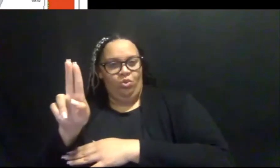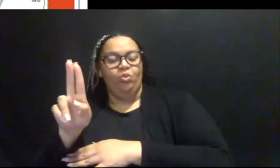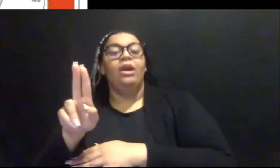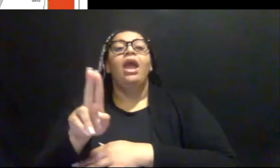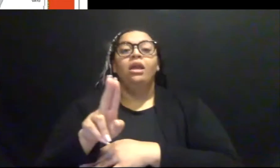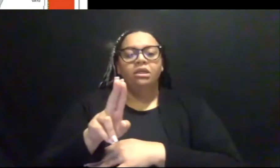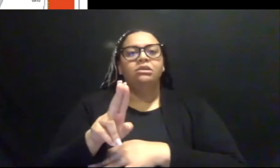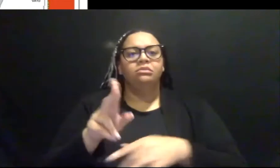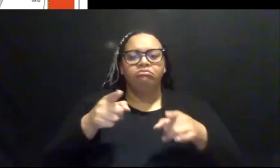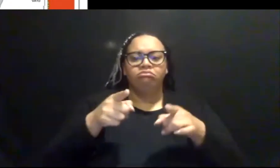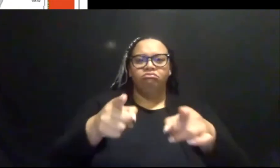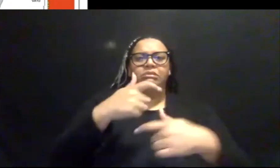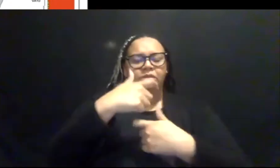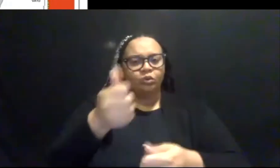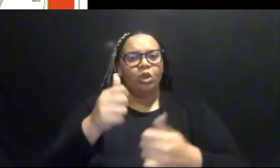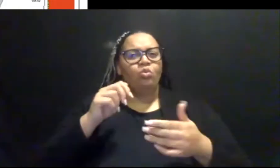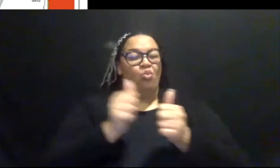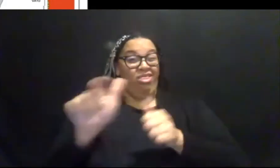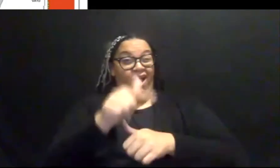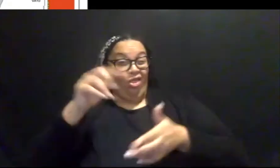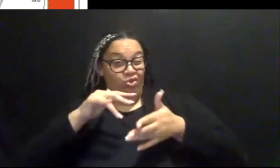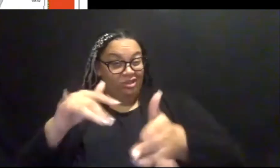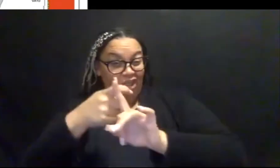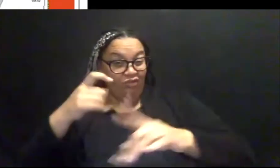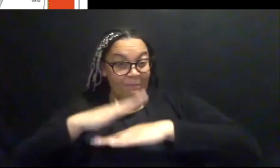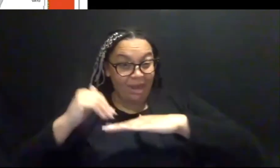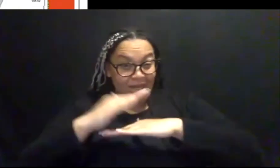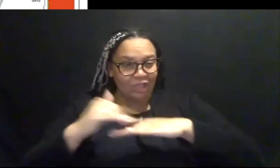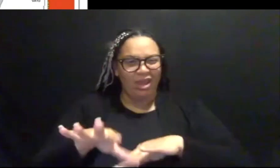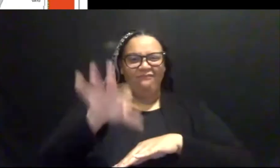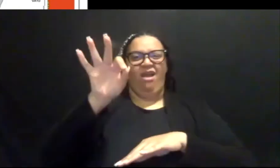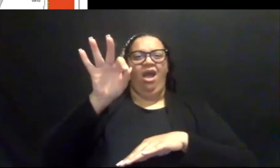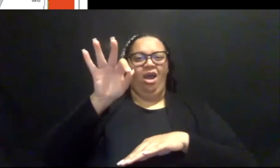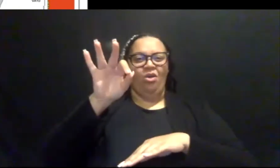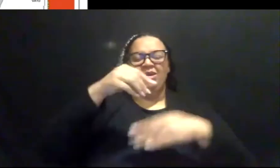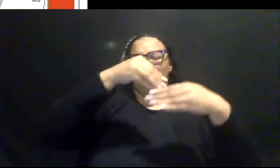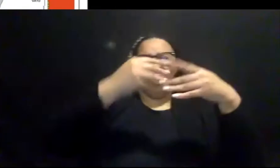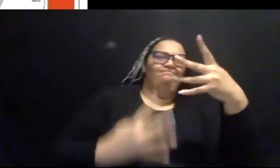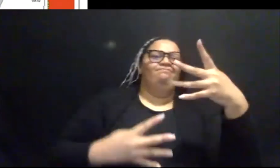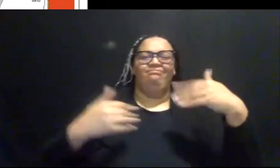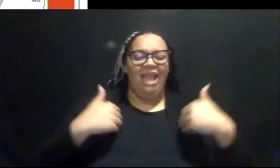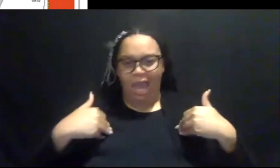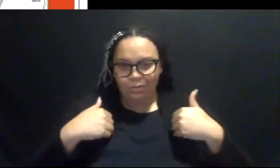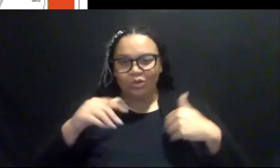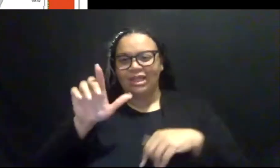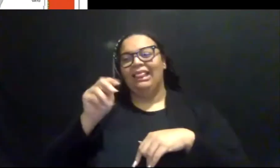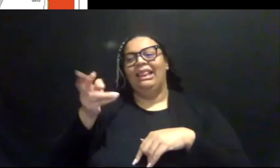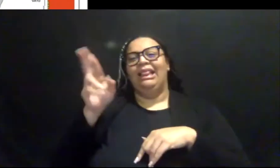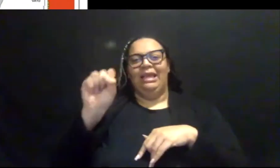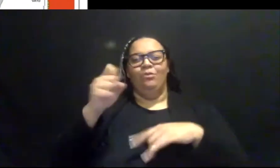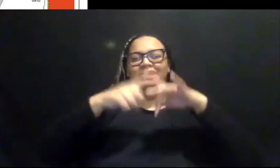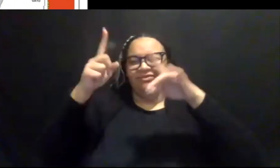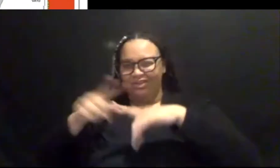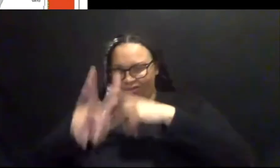in Madagascar that have found shafakas and brown lemurs actually speciate on